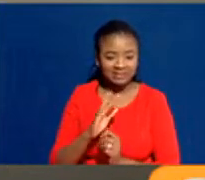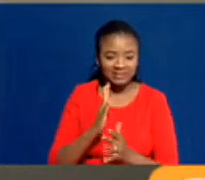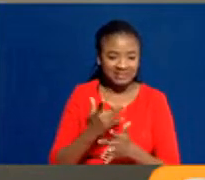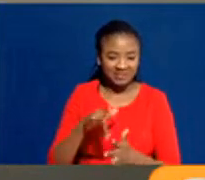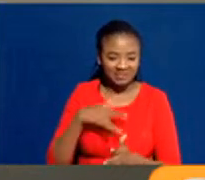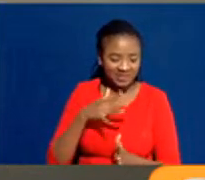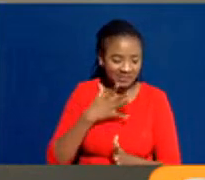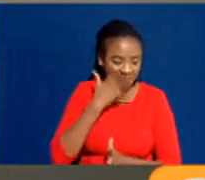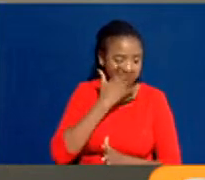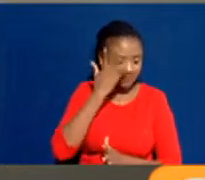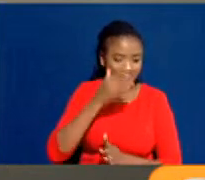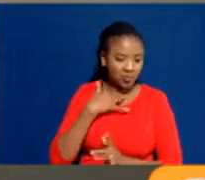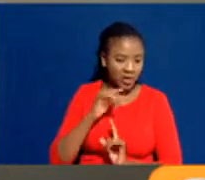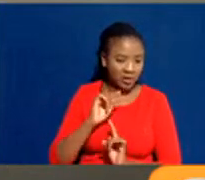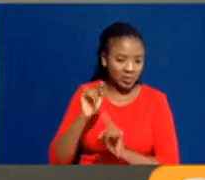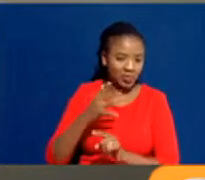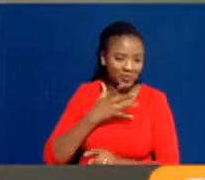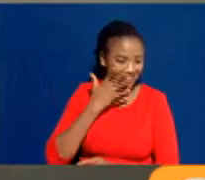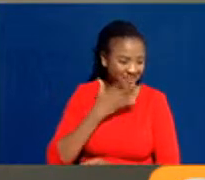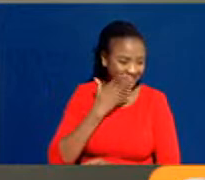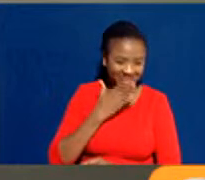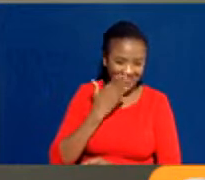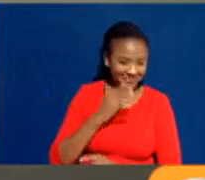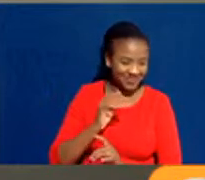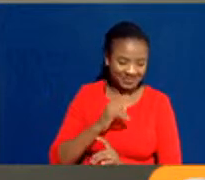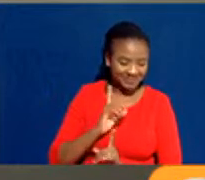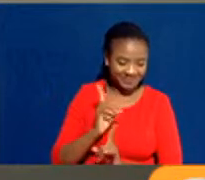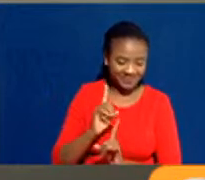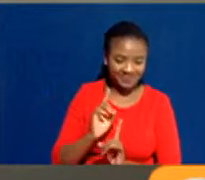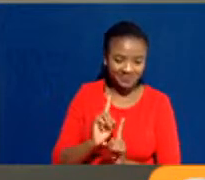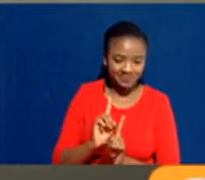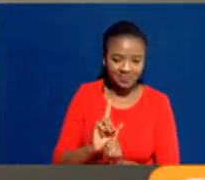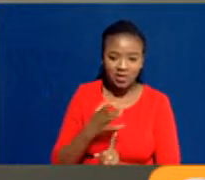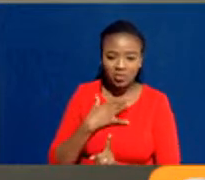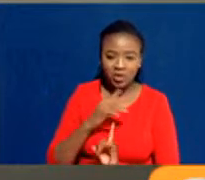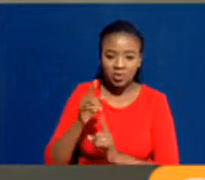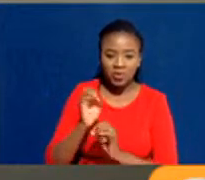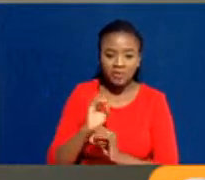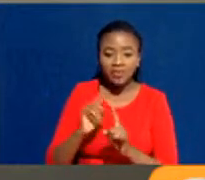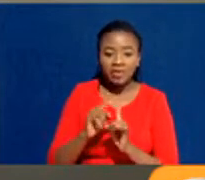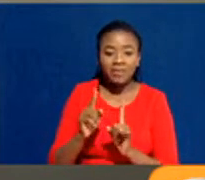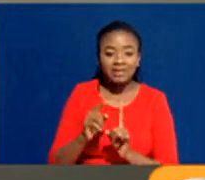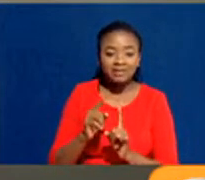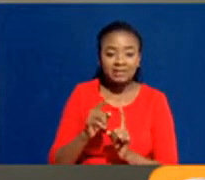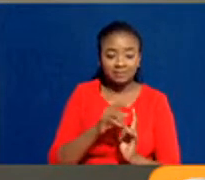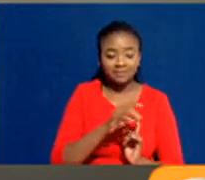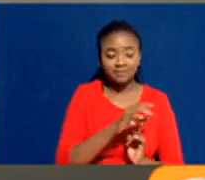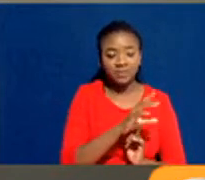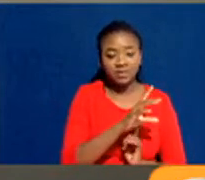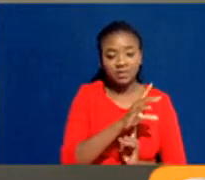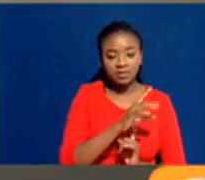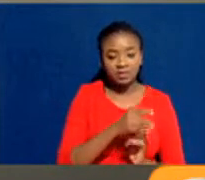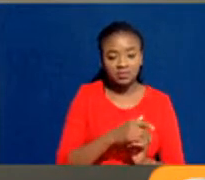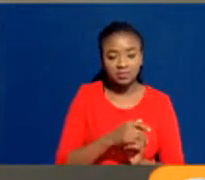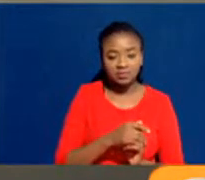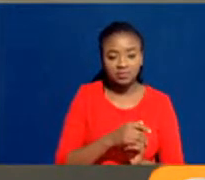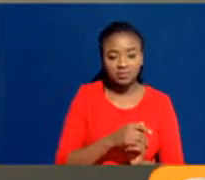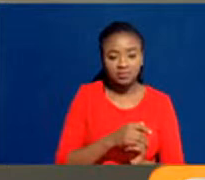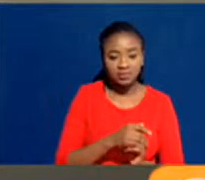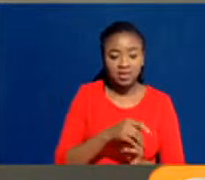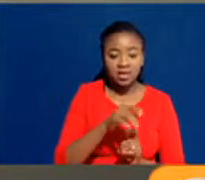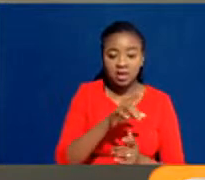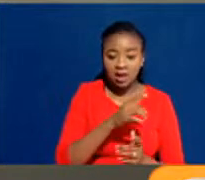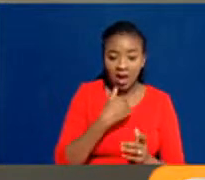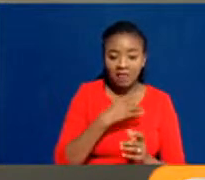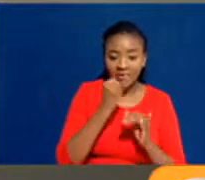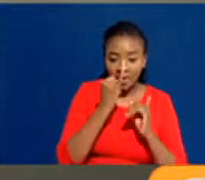from seeking treatment. However, the Drug for Neglected Diseases Initiative says a new treatment plan, which